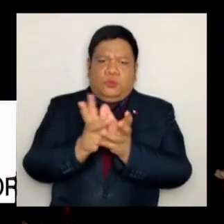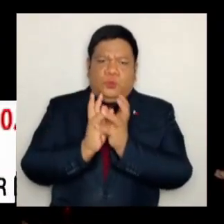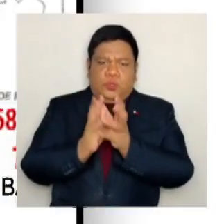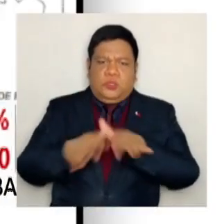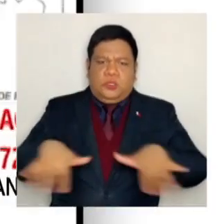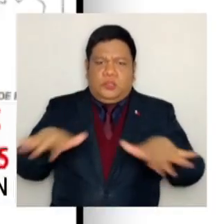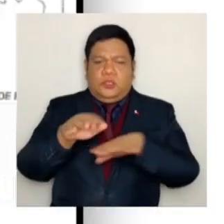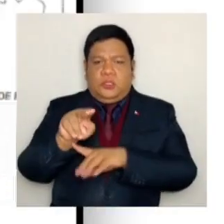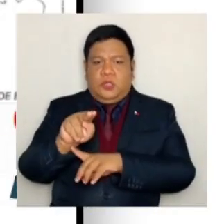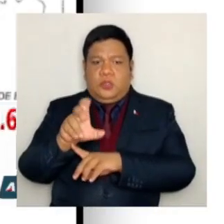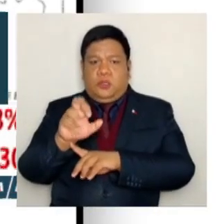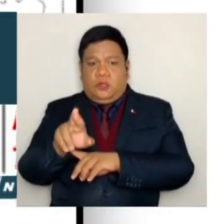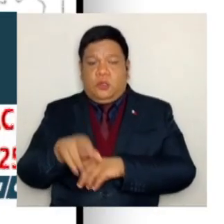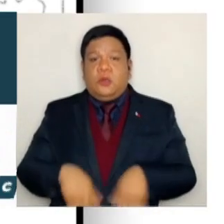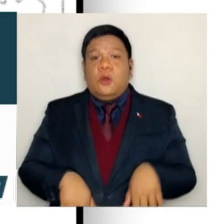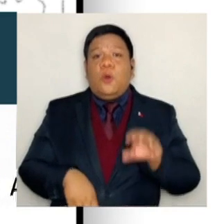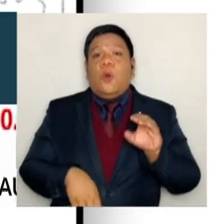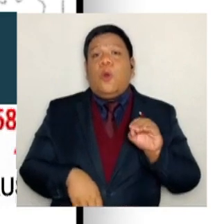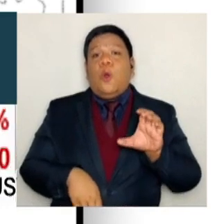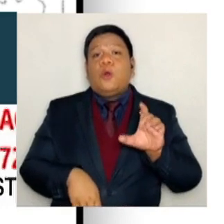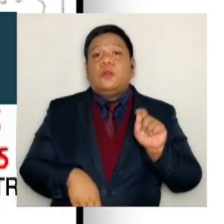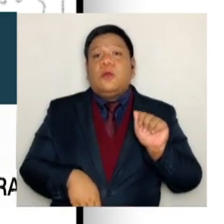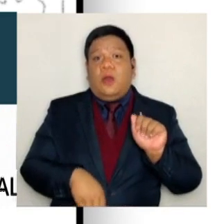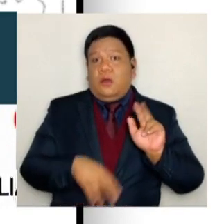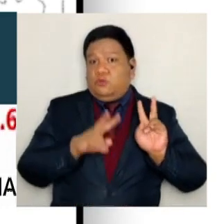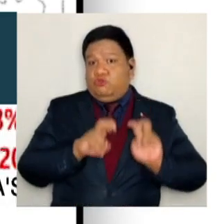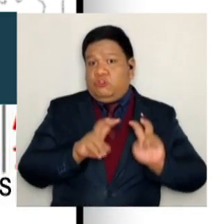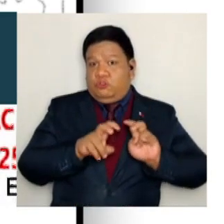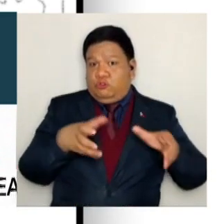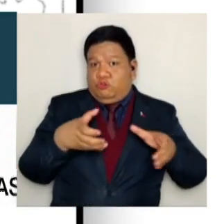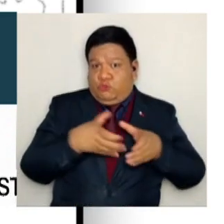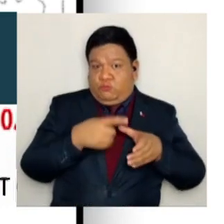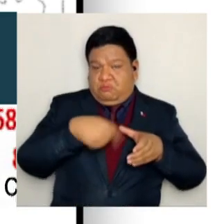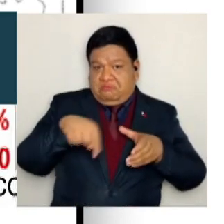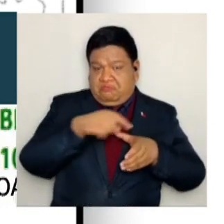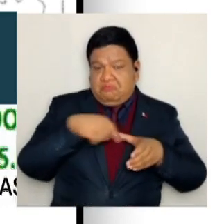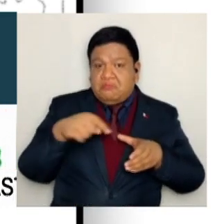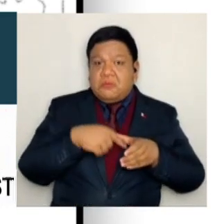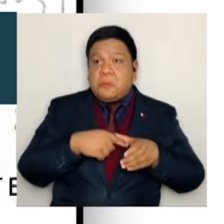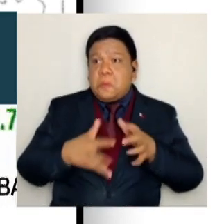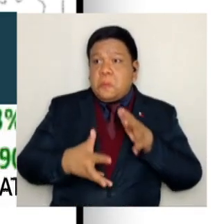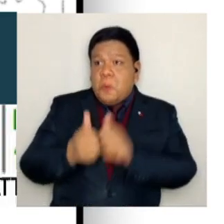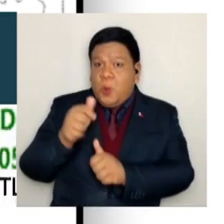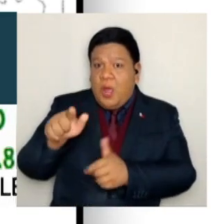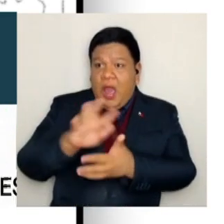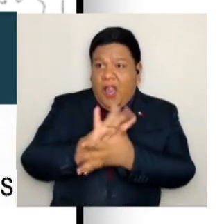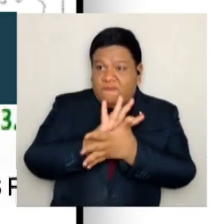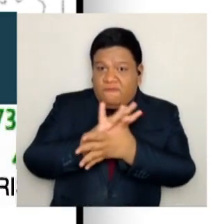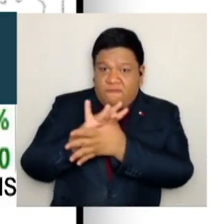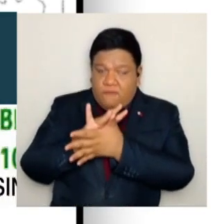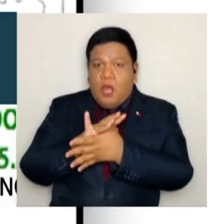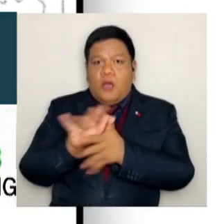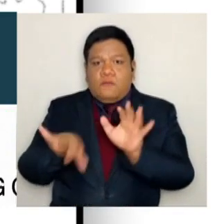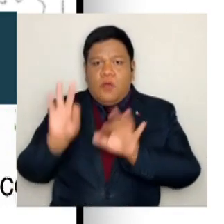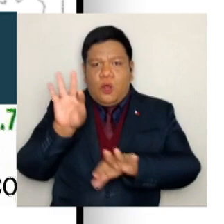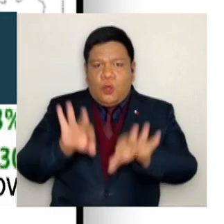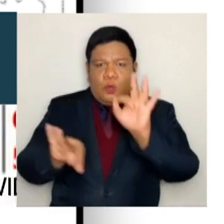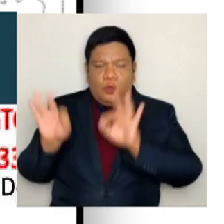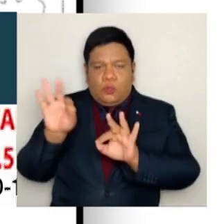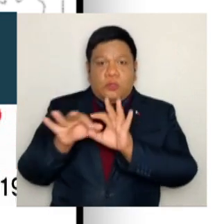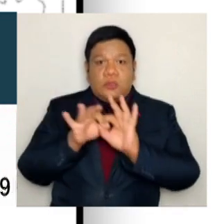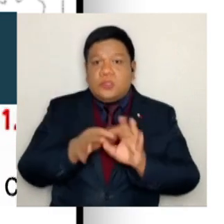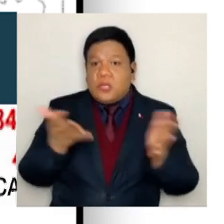Manila. The Okta research group says majority of the new COVID-19 cases have been traced to the cities of